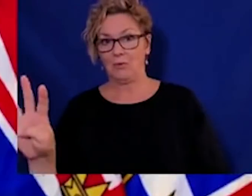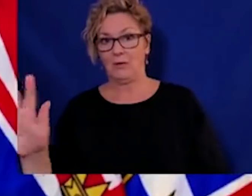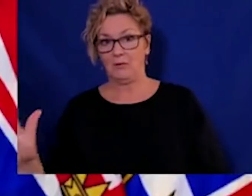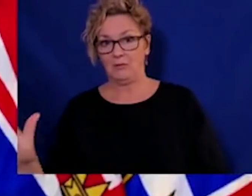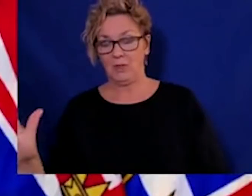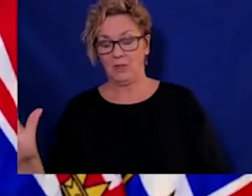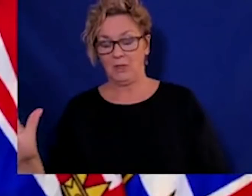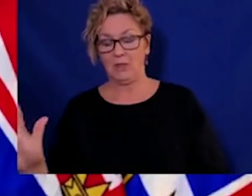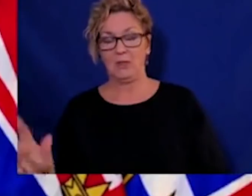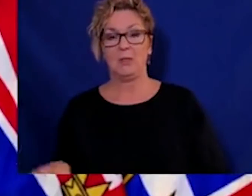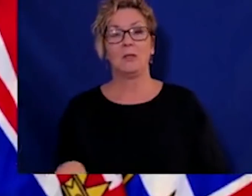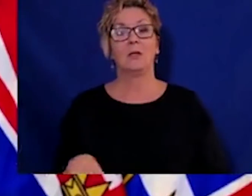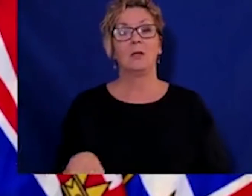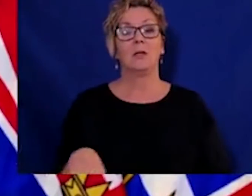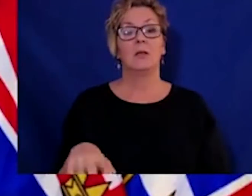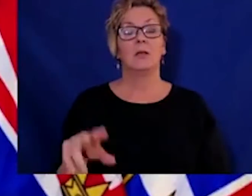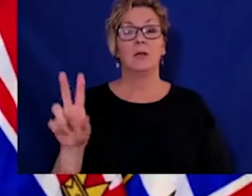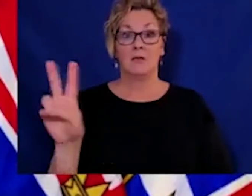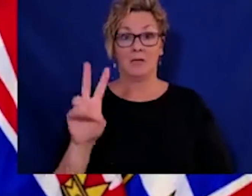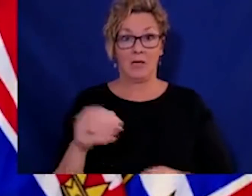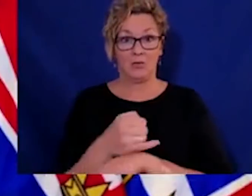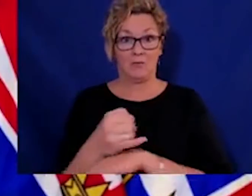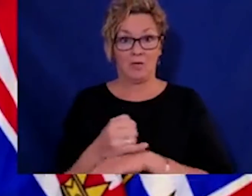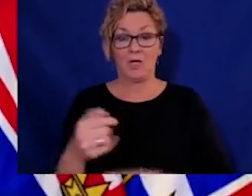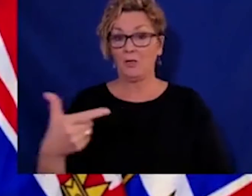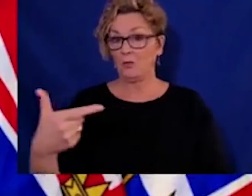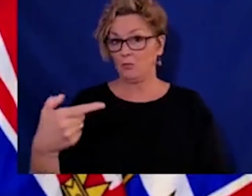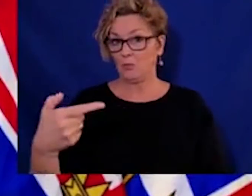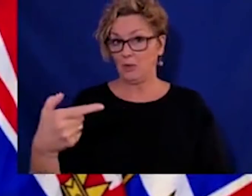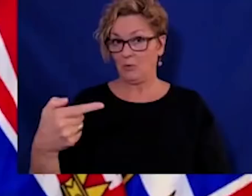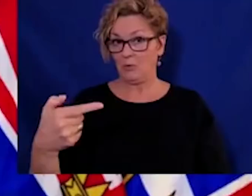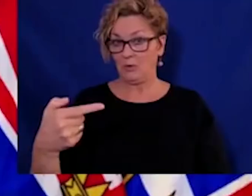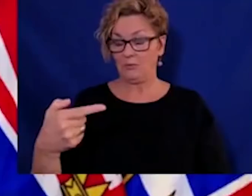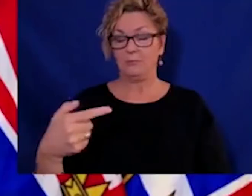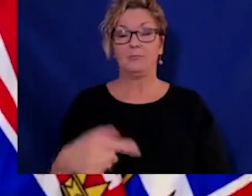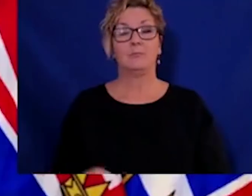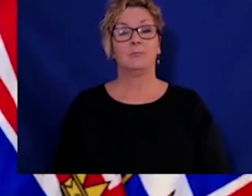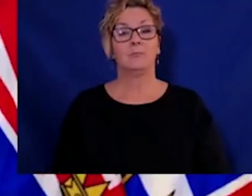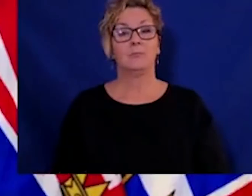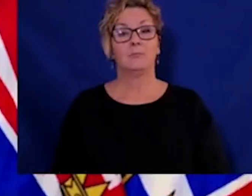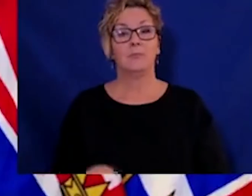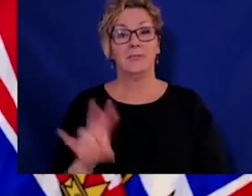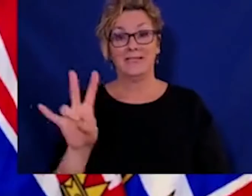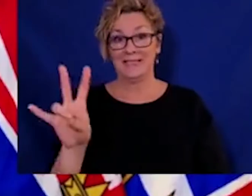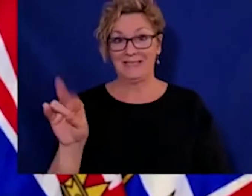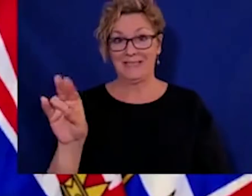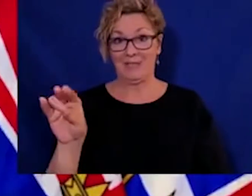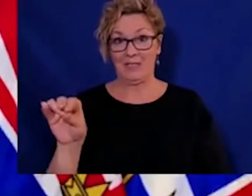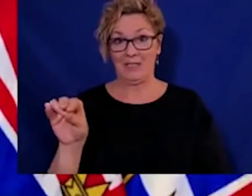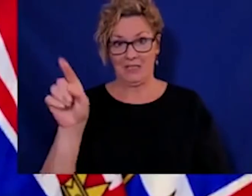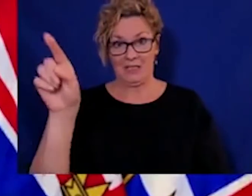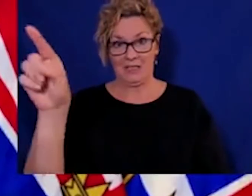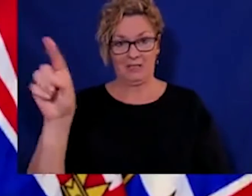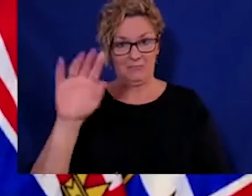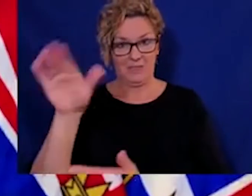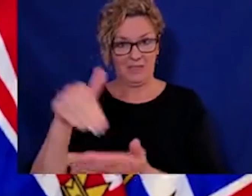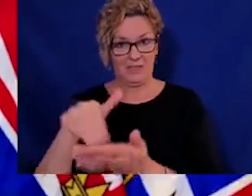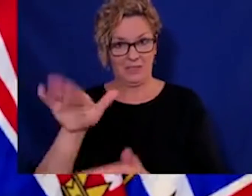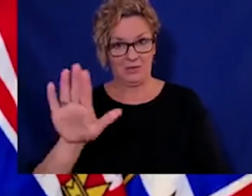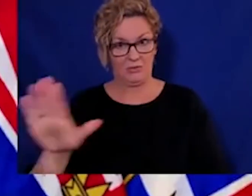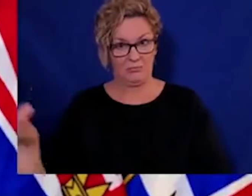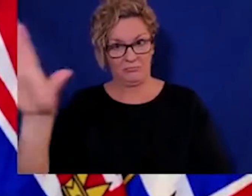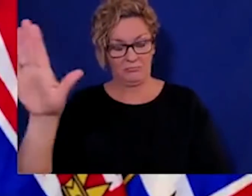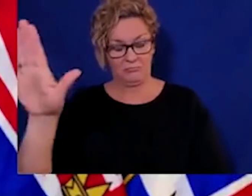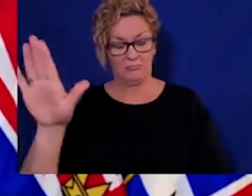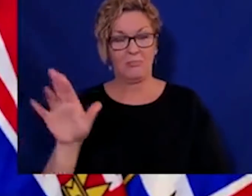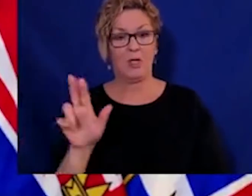443 people in the Fraser Health Region, 21 people on the Vancouver Island Health Region, 70 people in the Interior